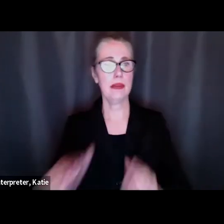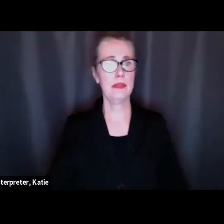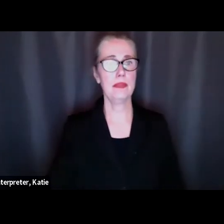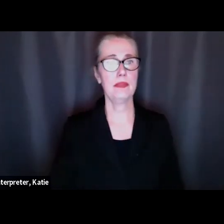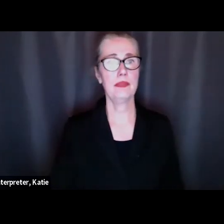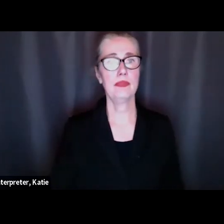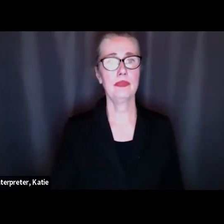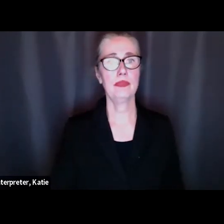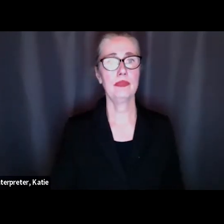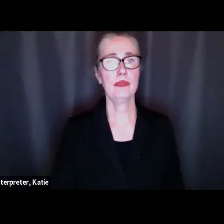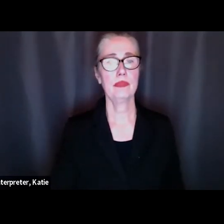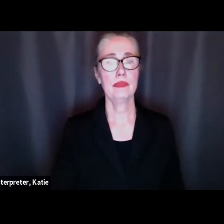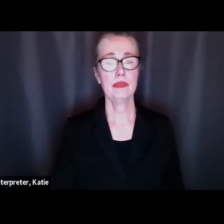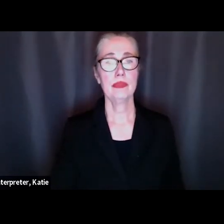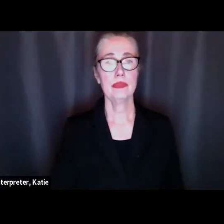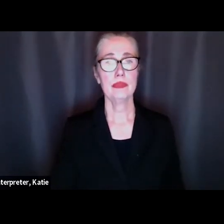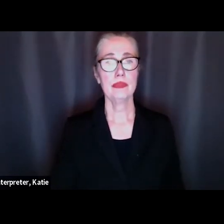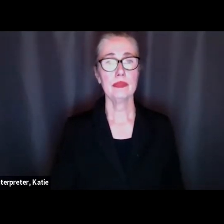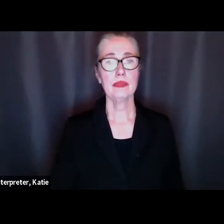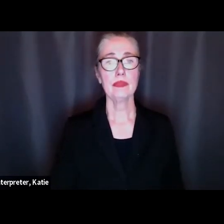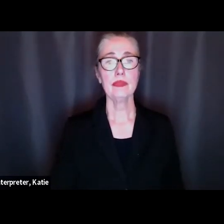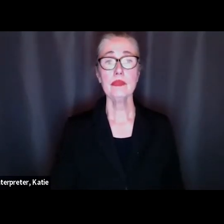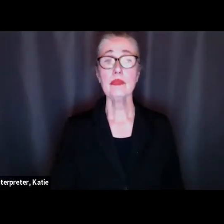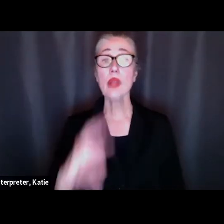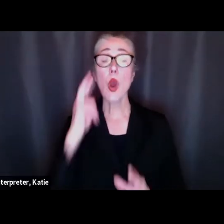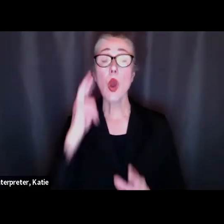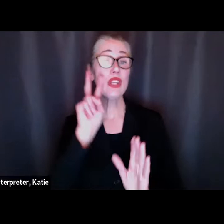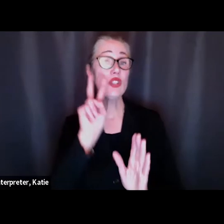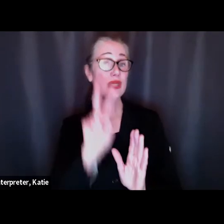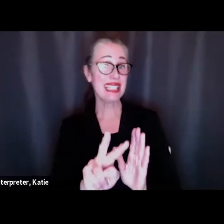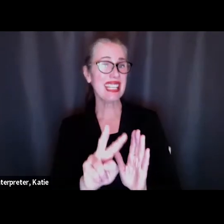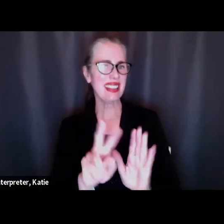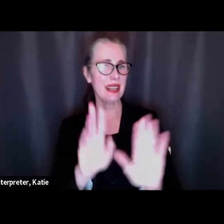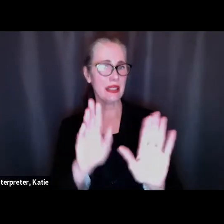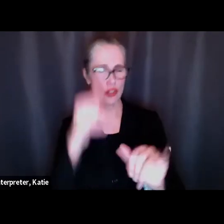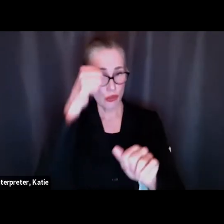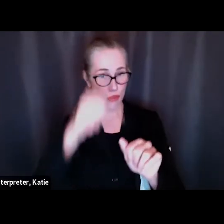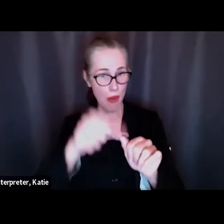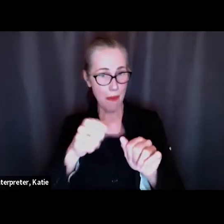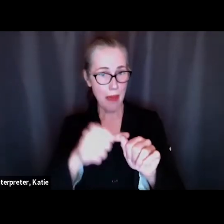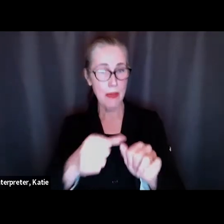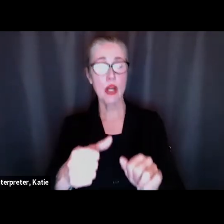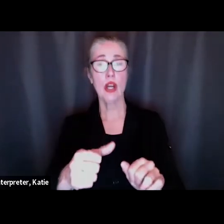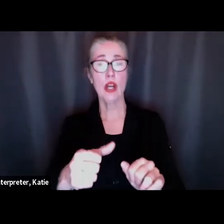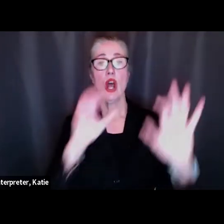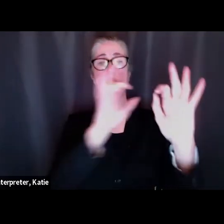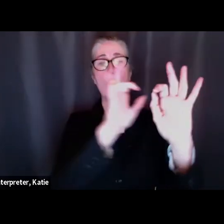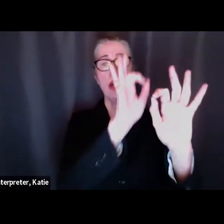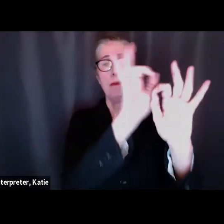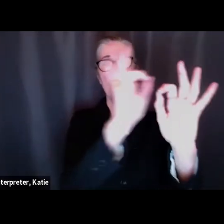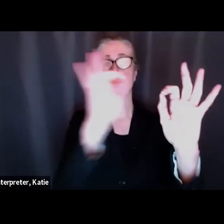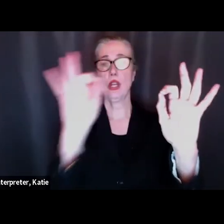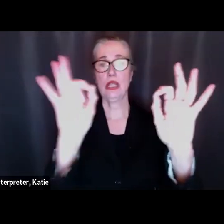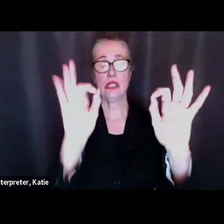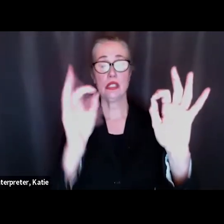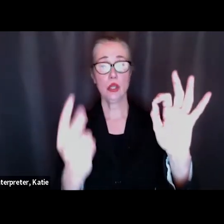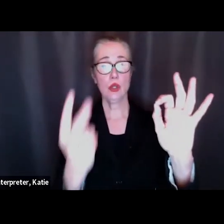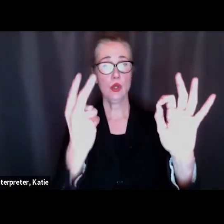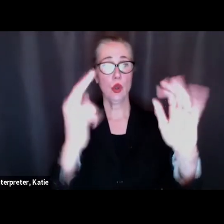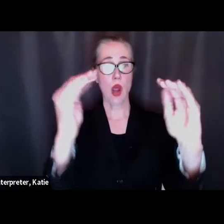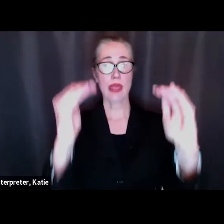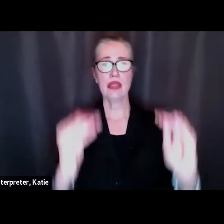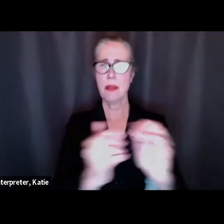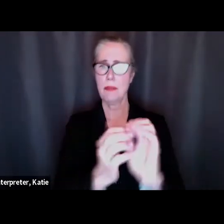just a refresh for everybody uh when looking at all of these these first two bullets up top are ones that are of the utmost